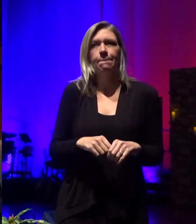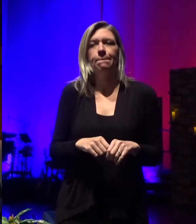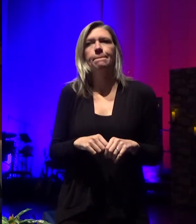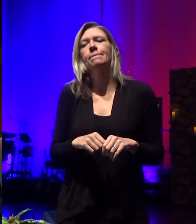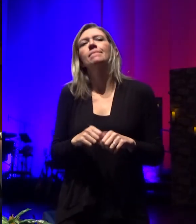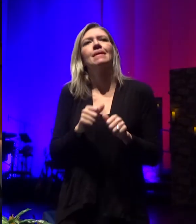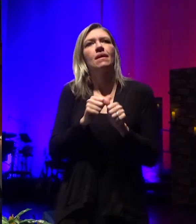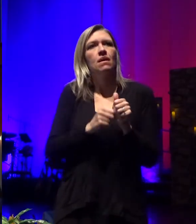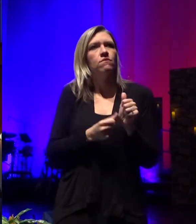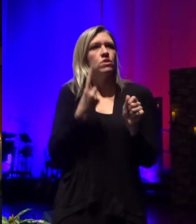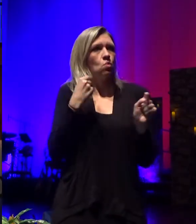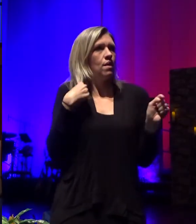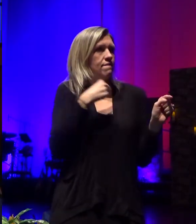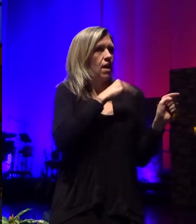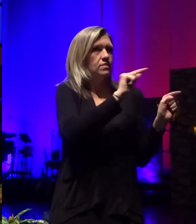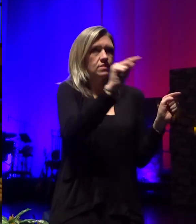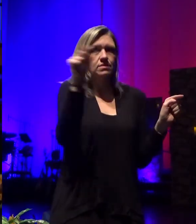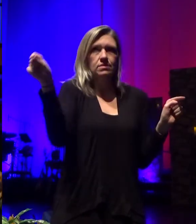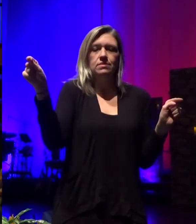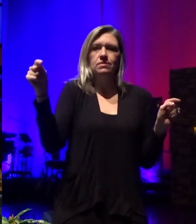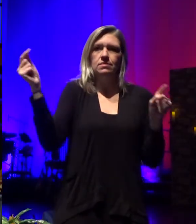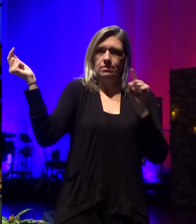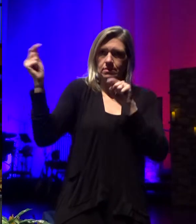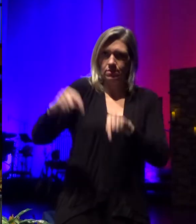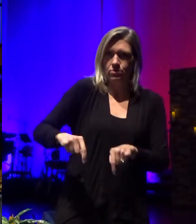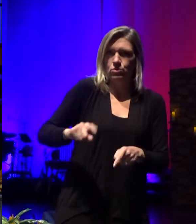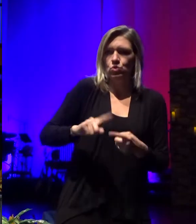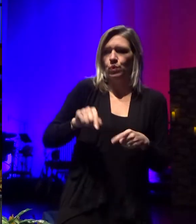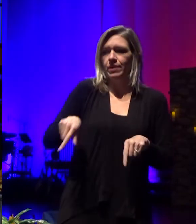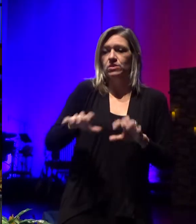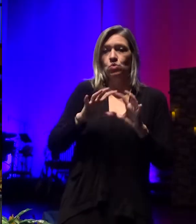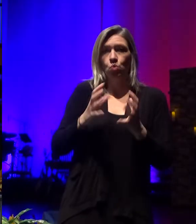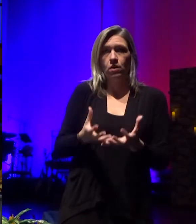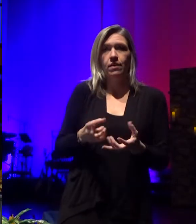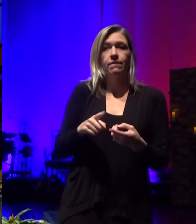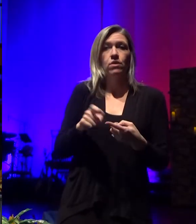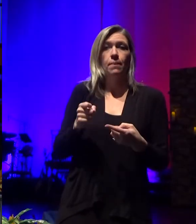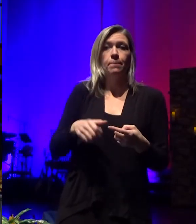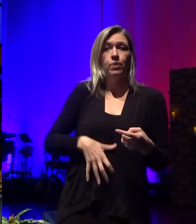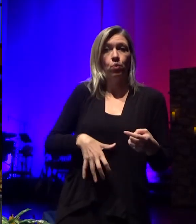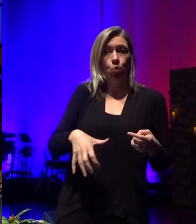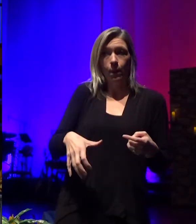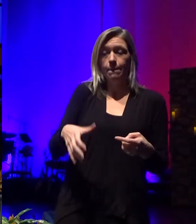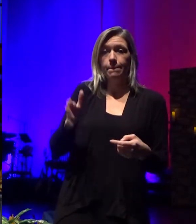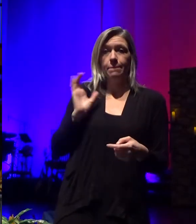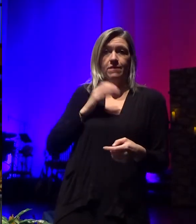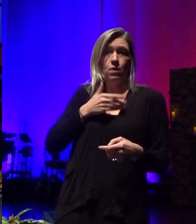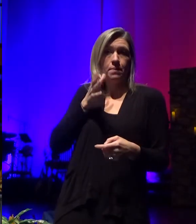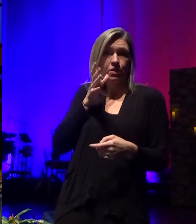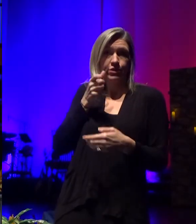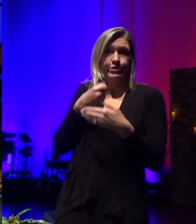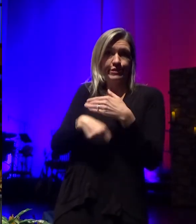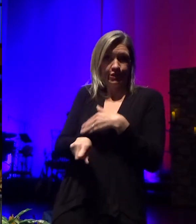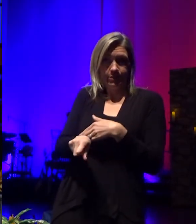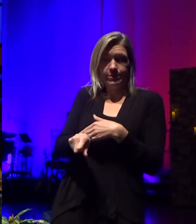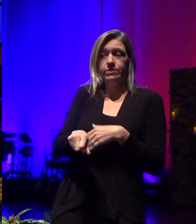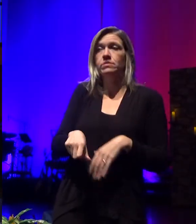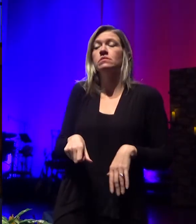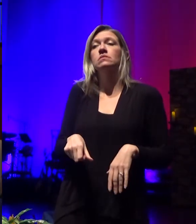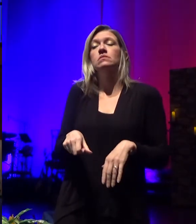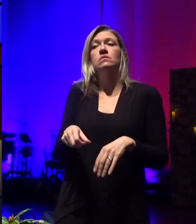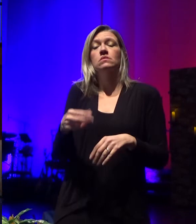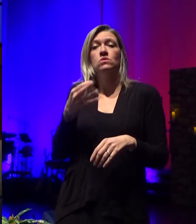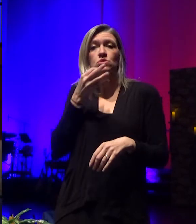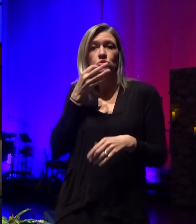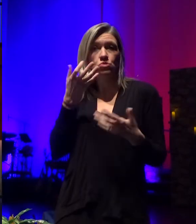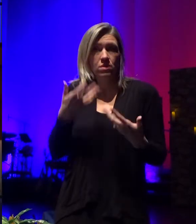Every one of us was delivered to this world from the womb of our mothers. And shortly after we were